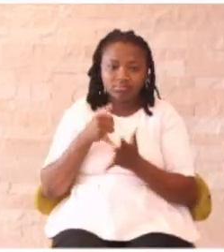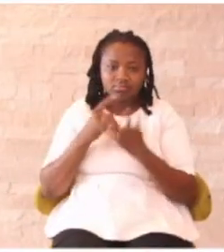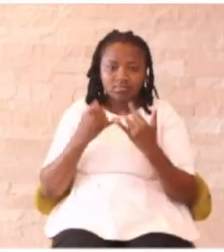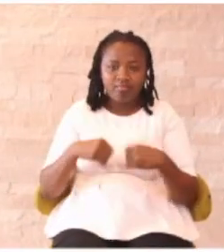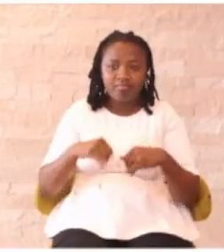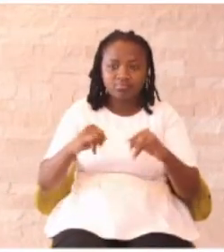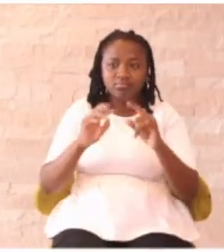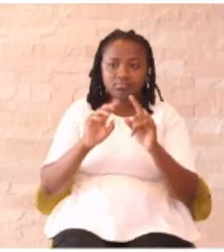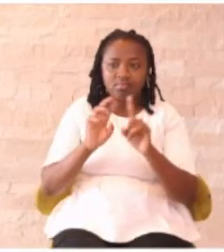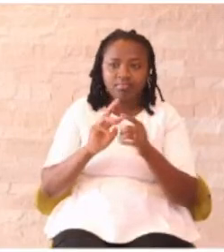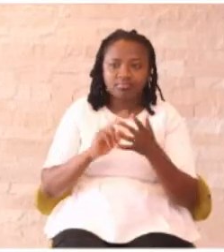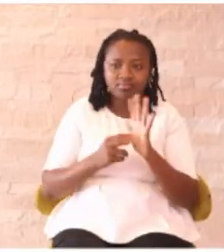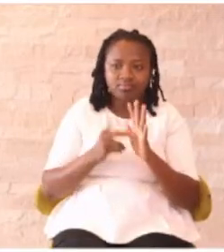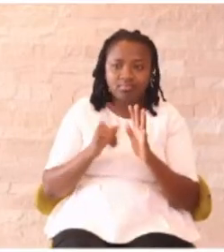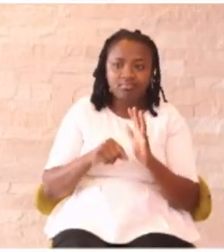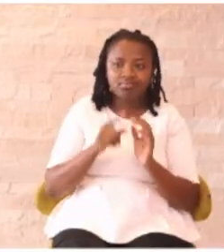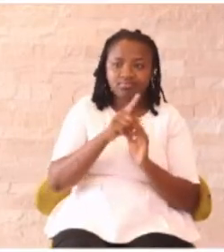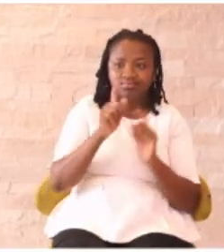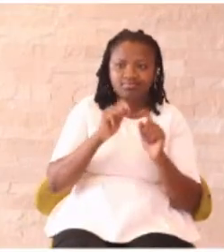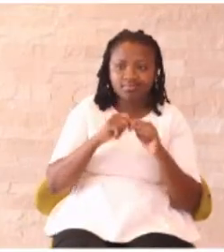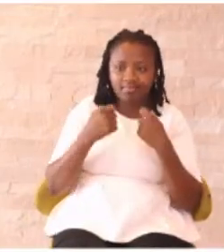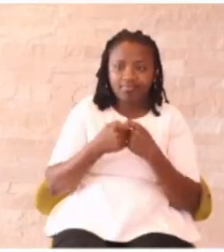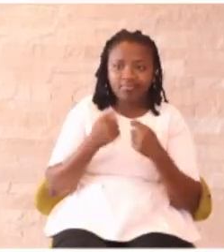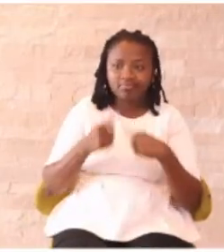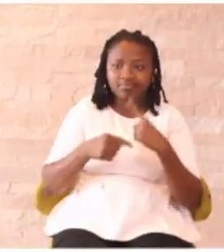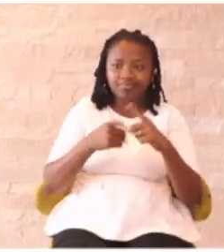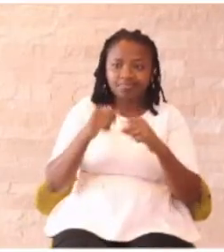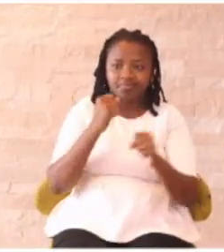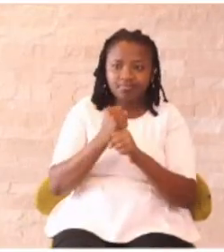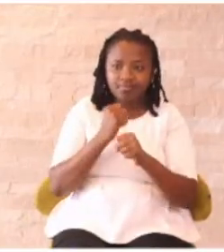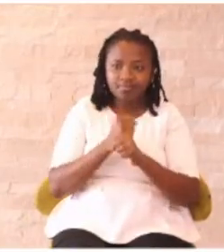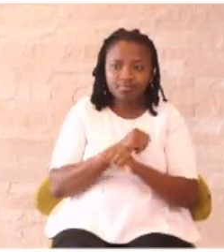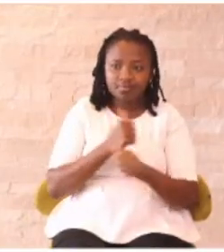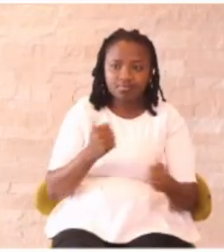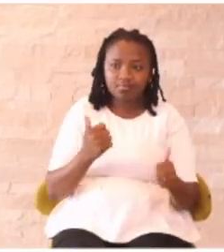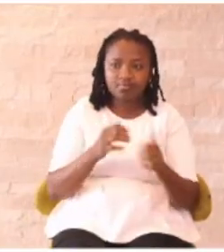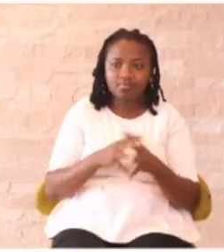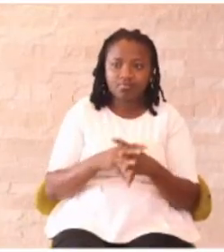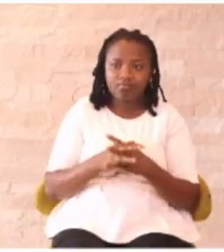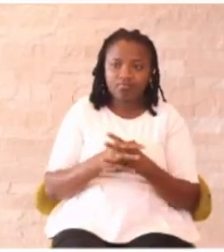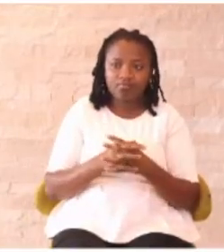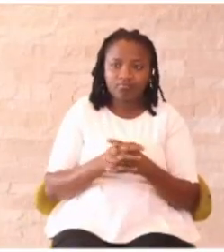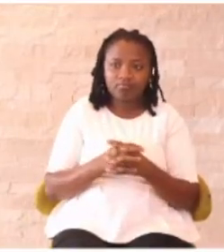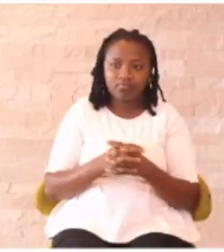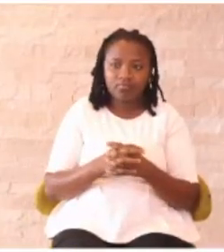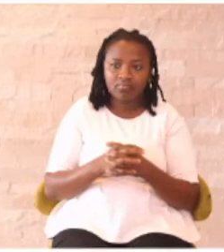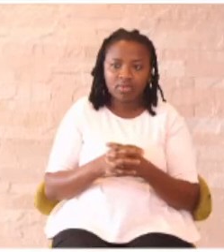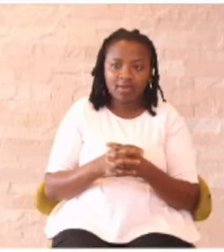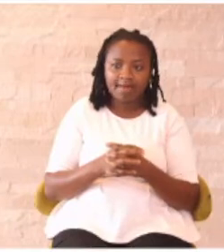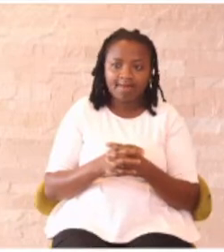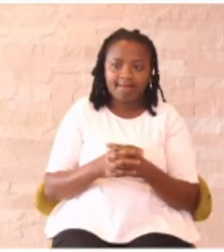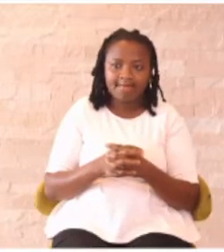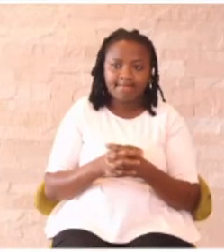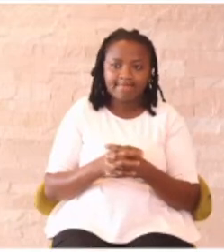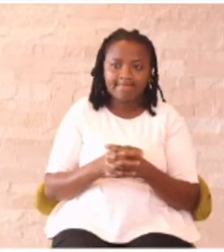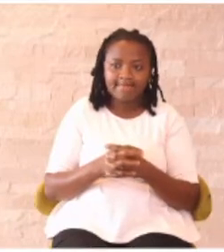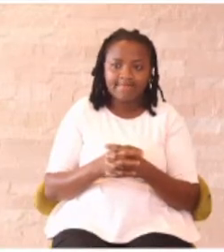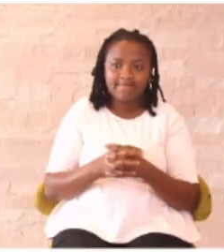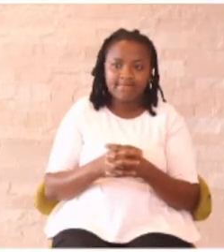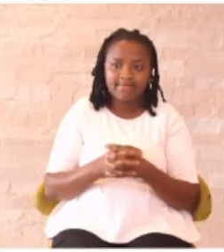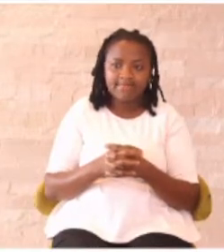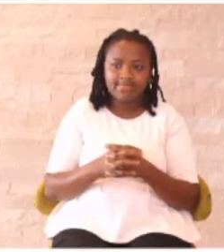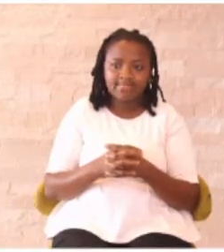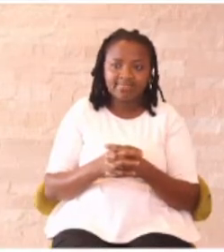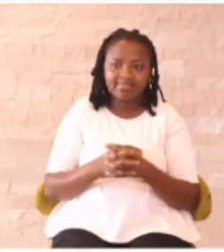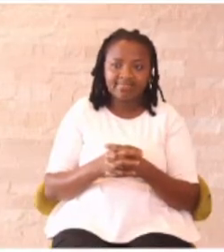was able to do the work as I was settling in, and whereas that was a